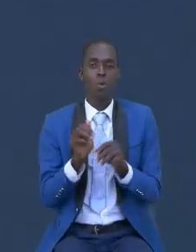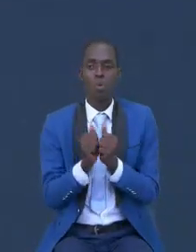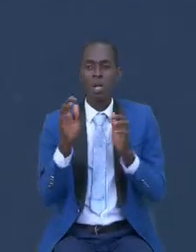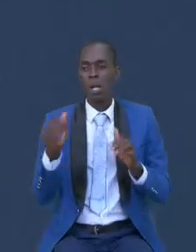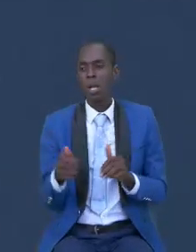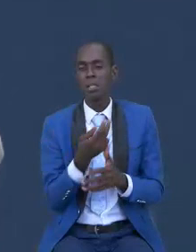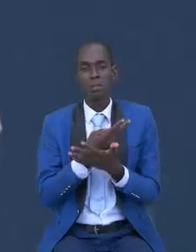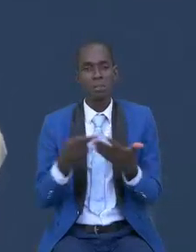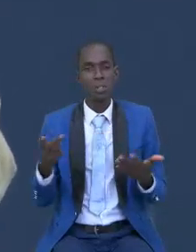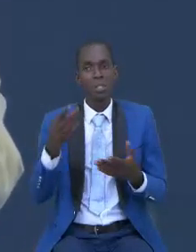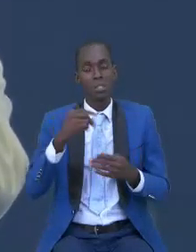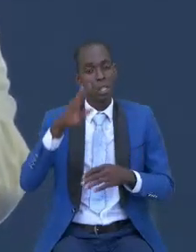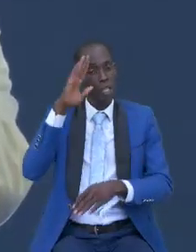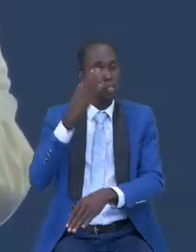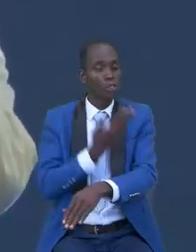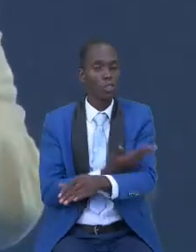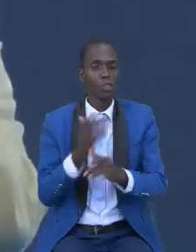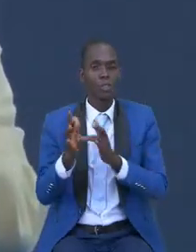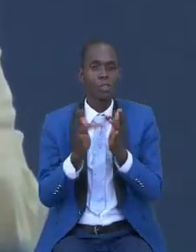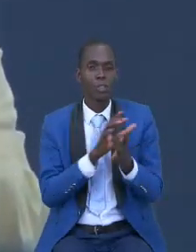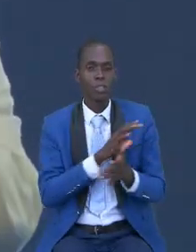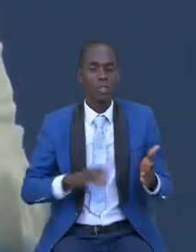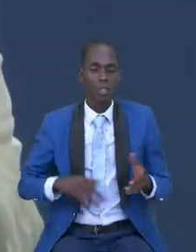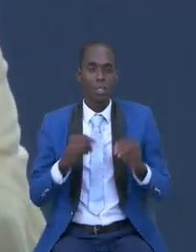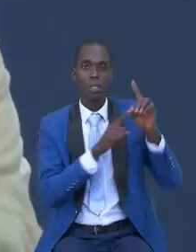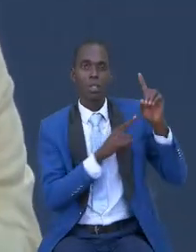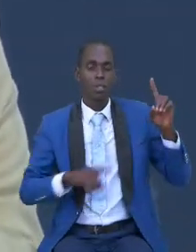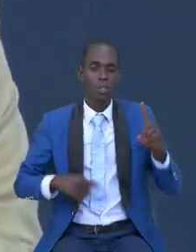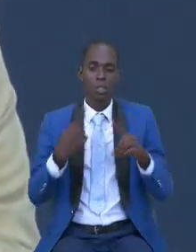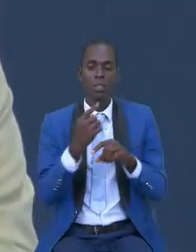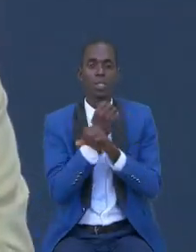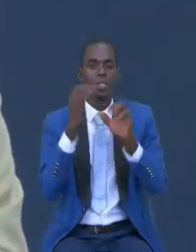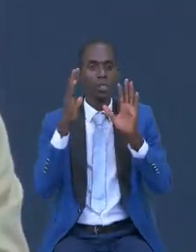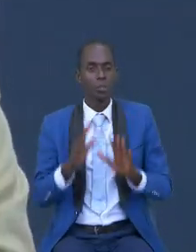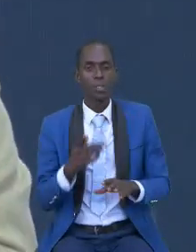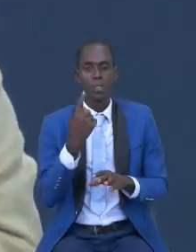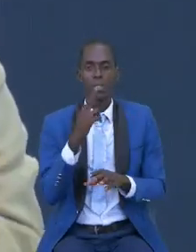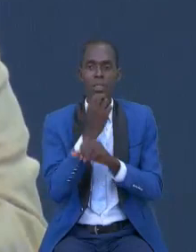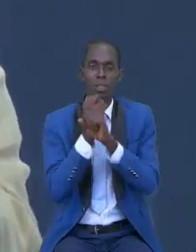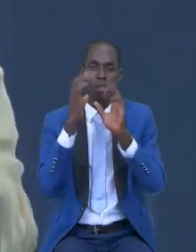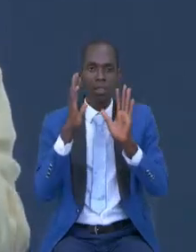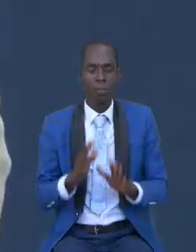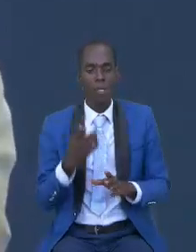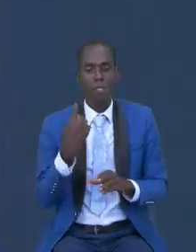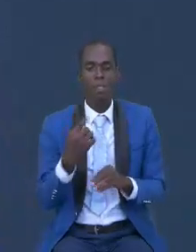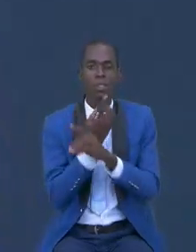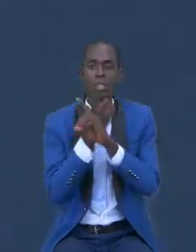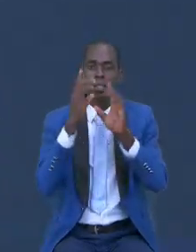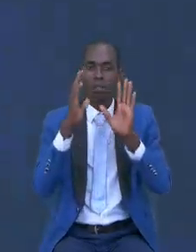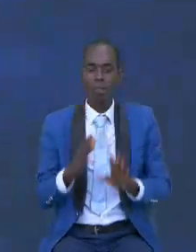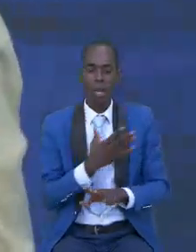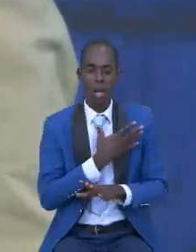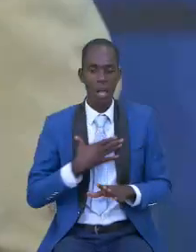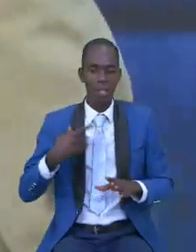the Son, Jesus Christ, the Lord, the Savior, the Redeemer, the Deliverer, and the